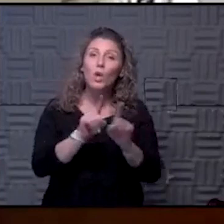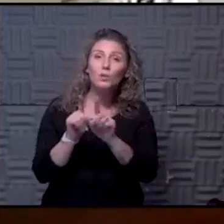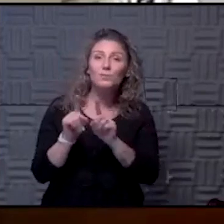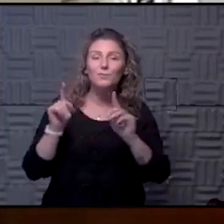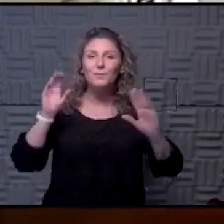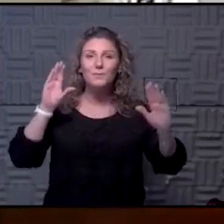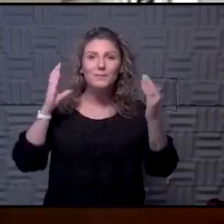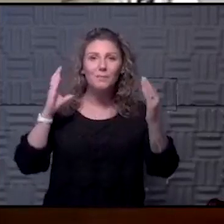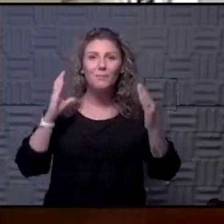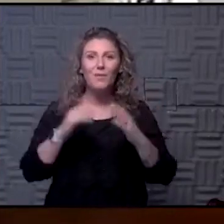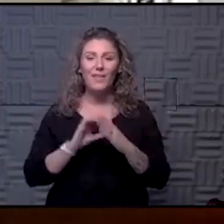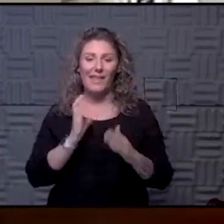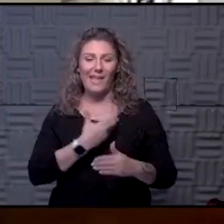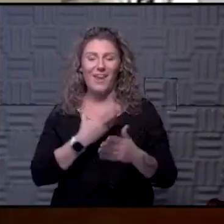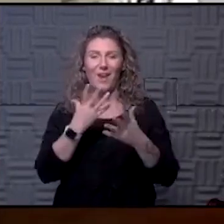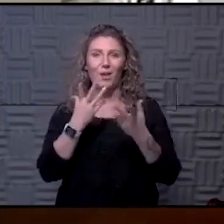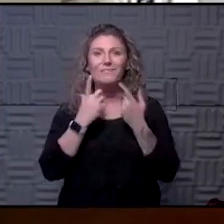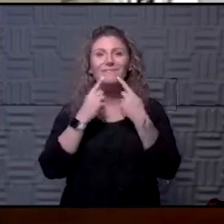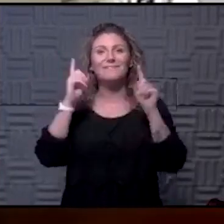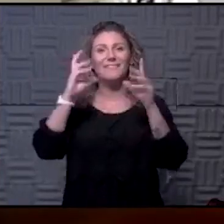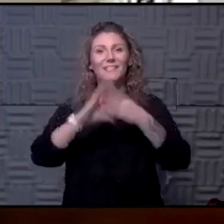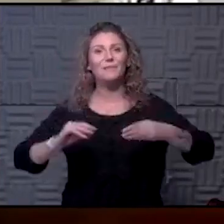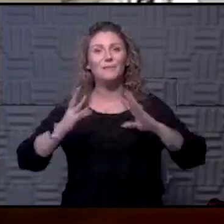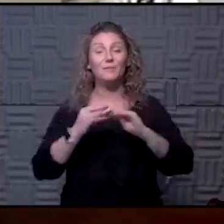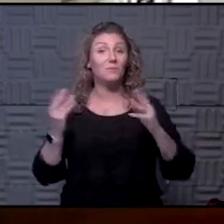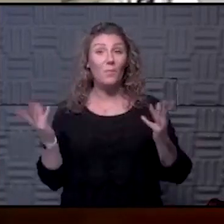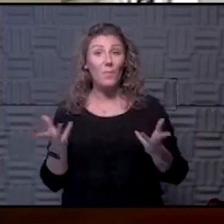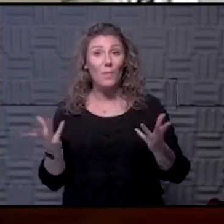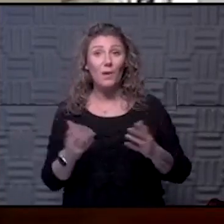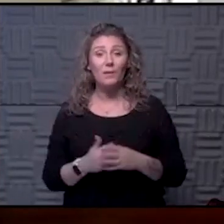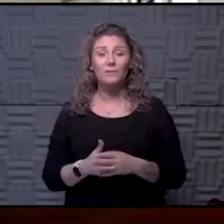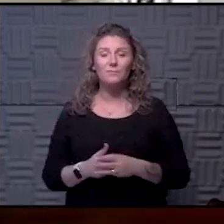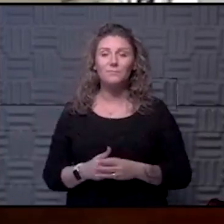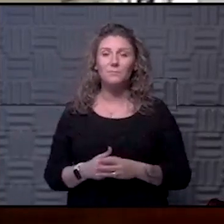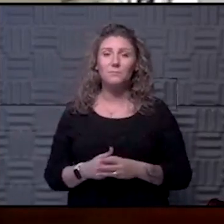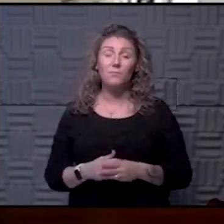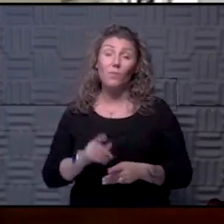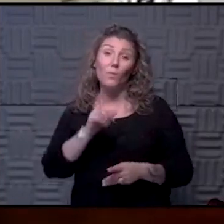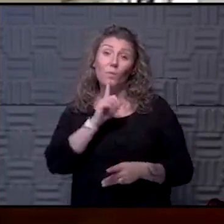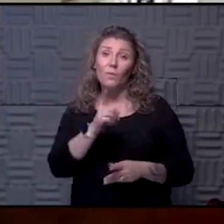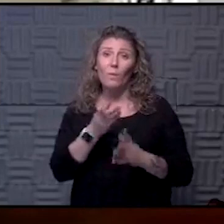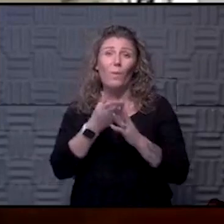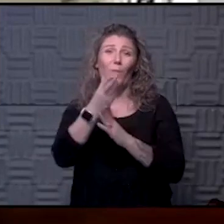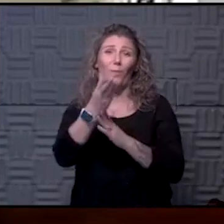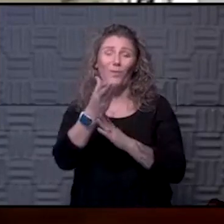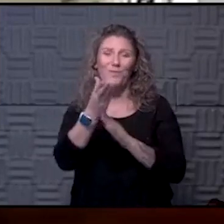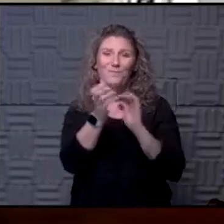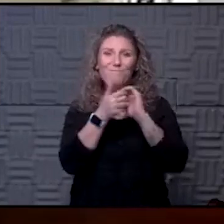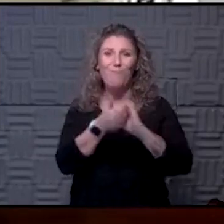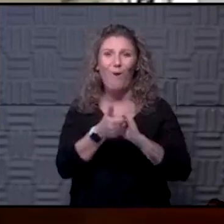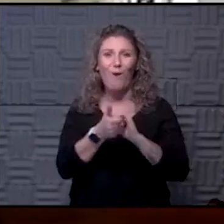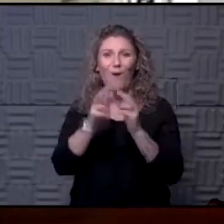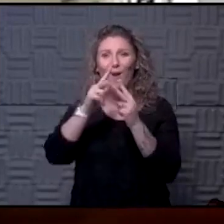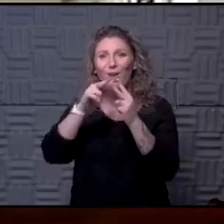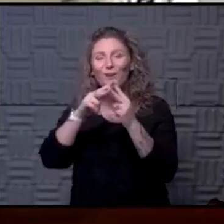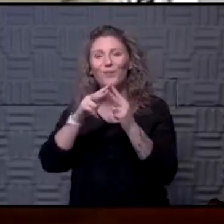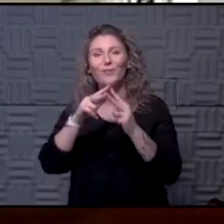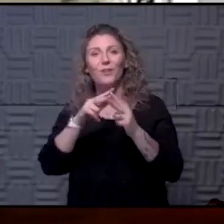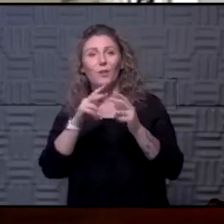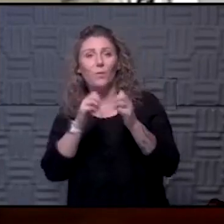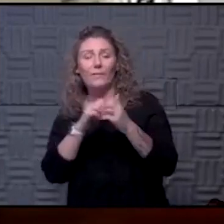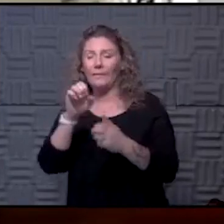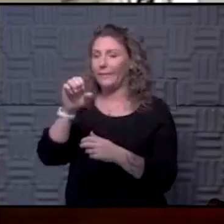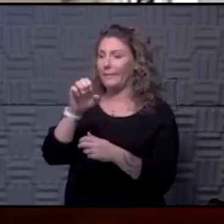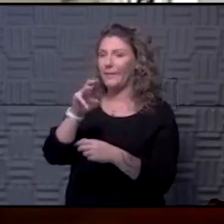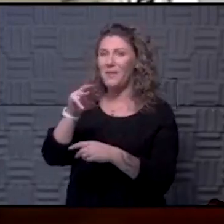similarly, our success stories really are ones that have been through partnerships. So partnering with our